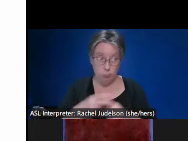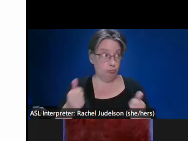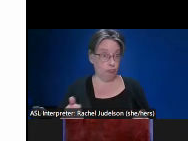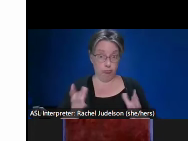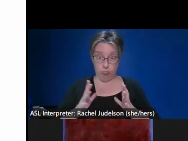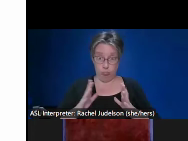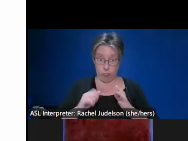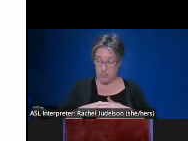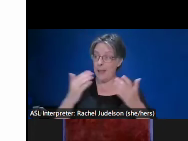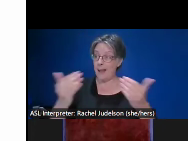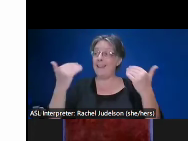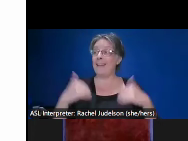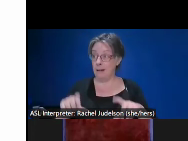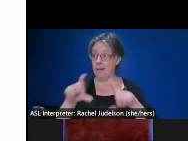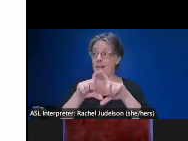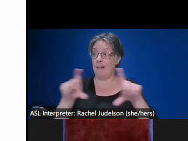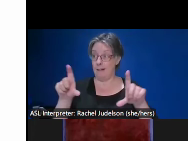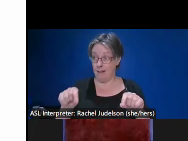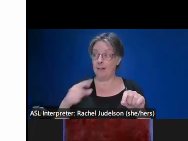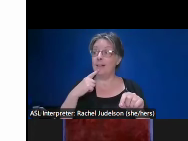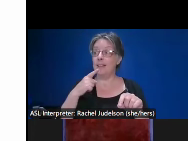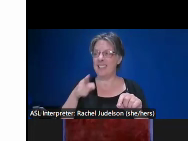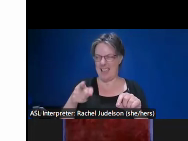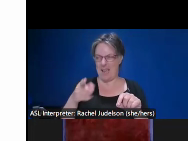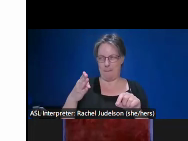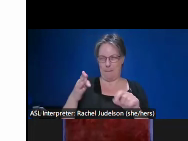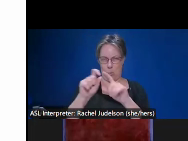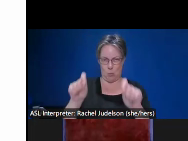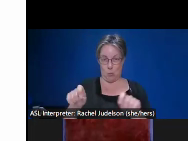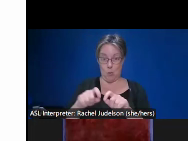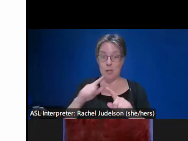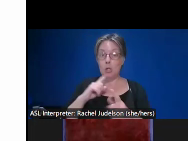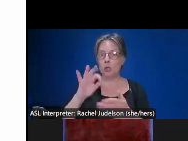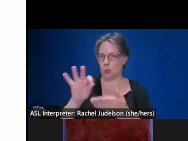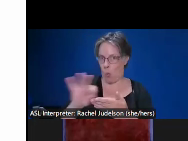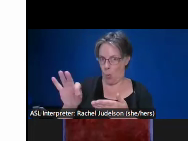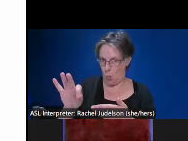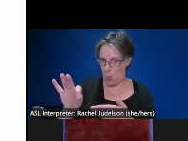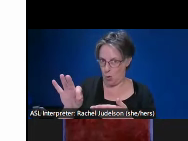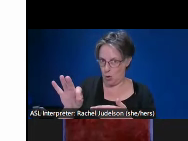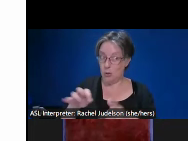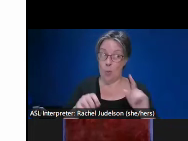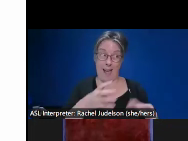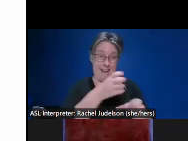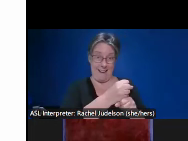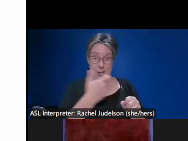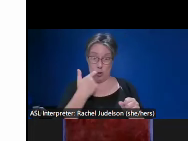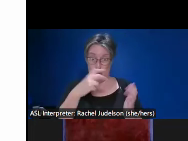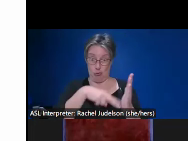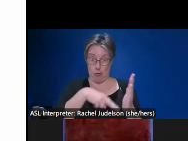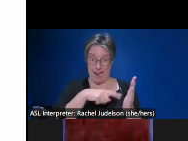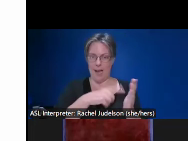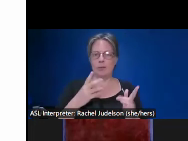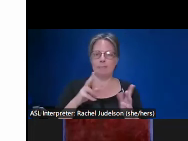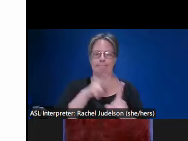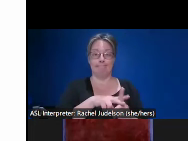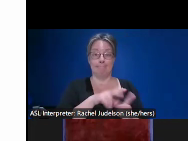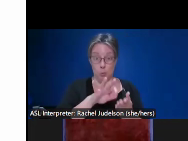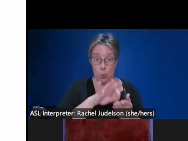the next box down is where you assign it a score. You assign that abstract a score. So